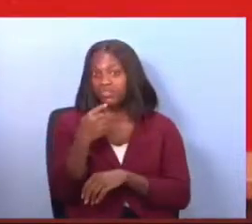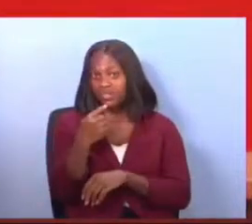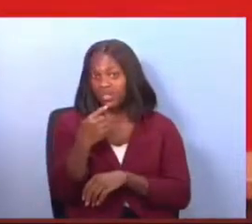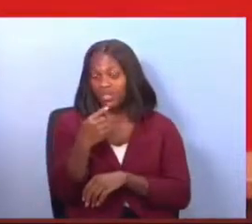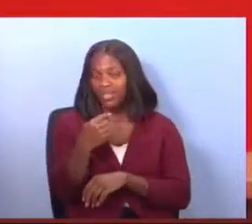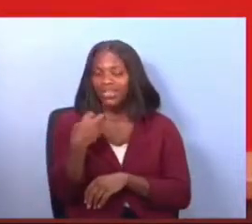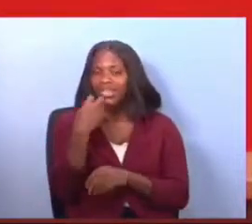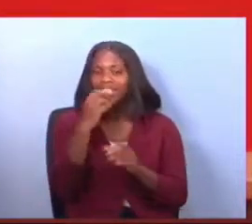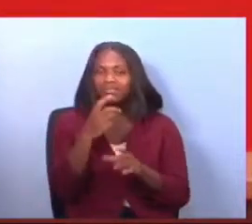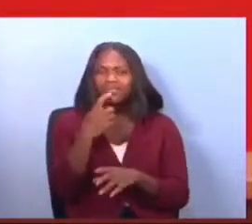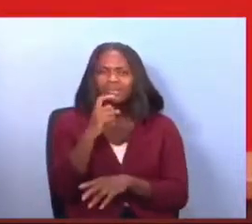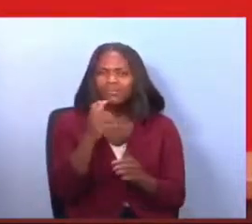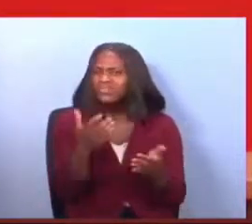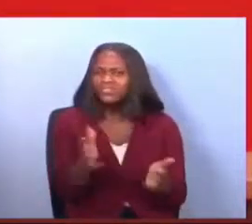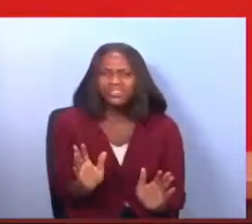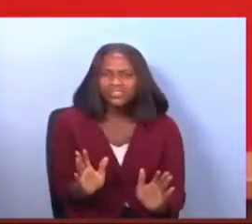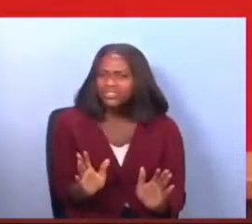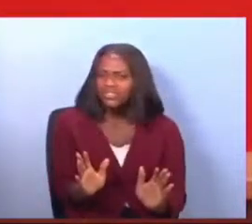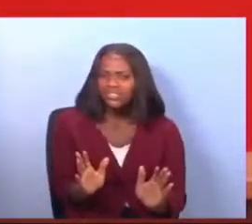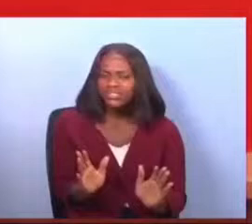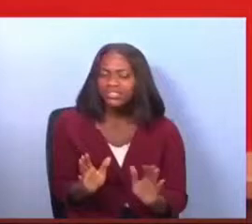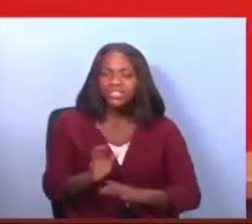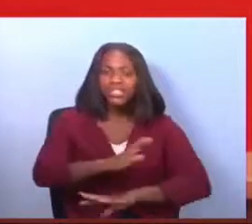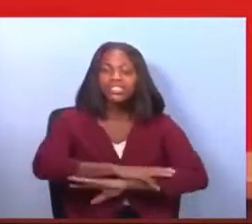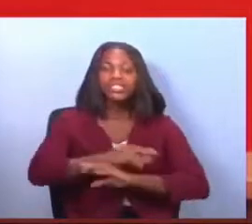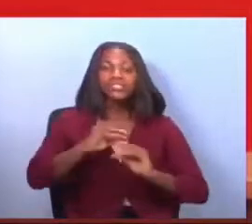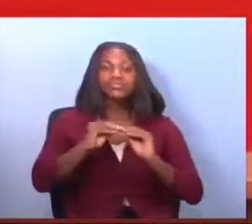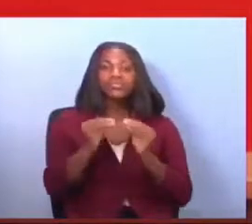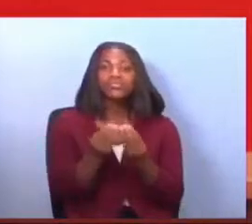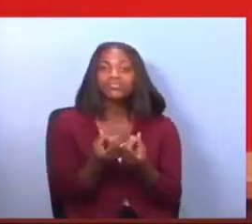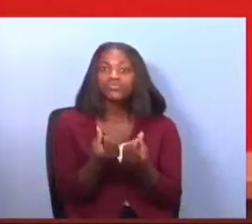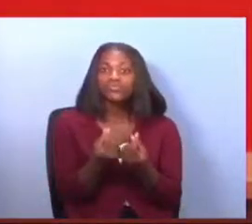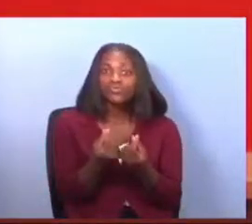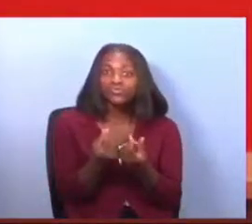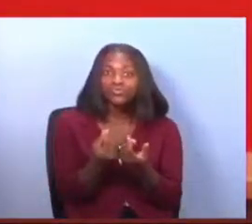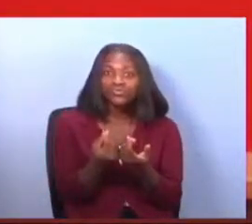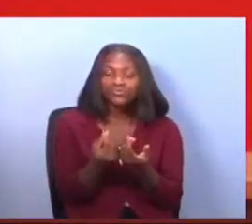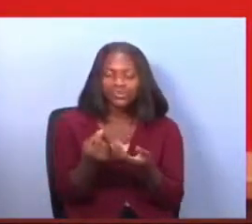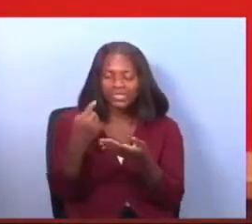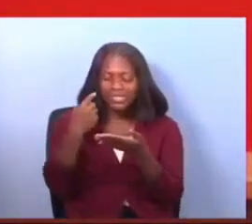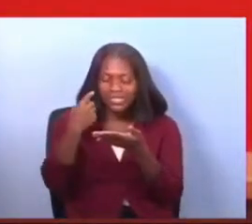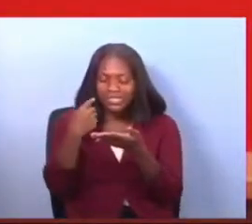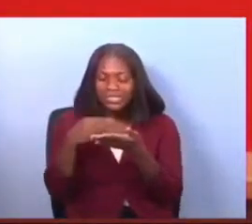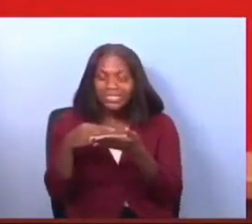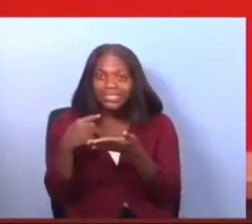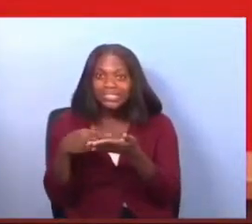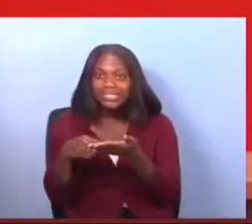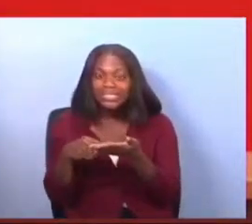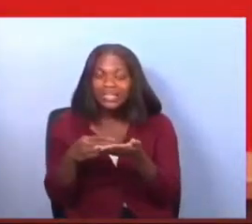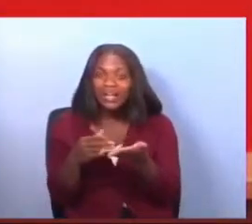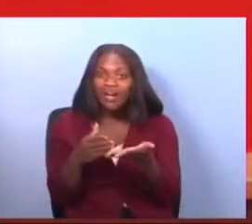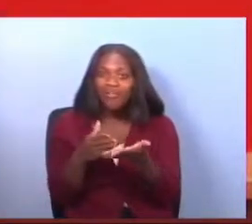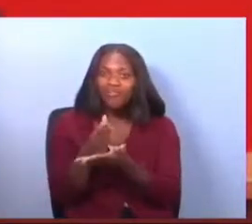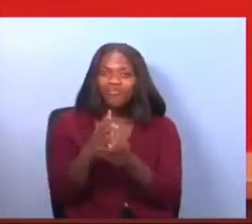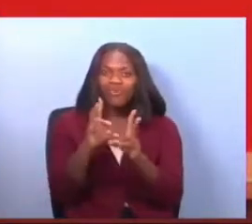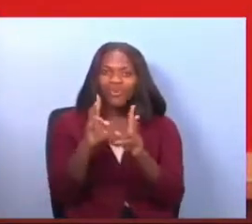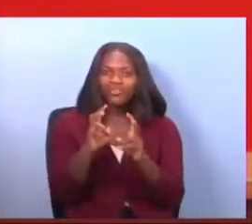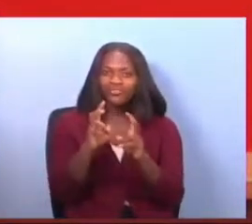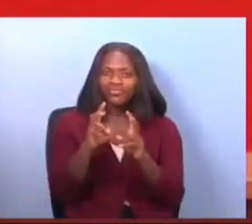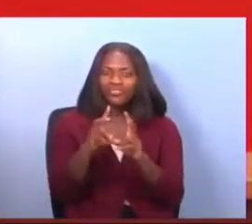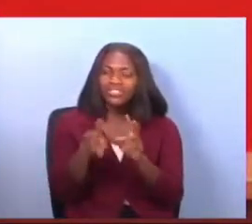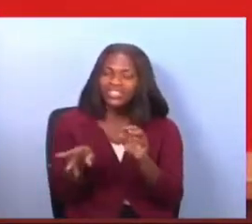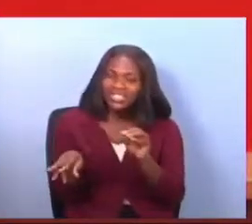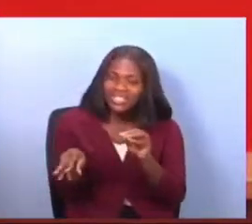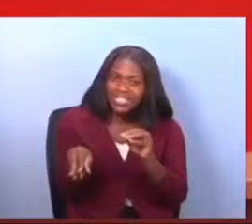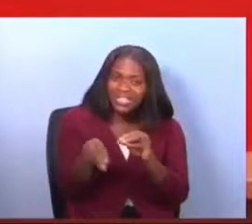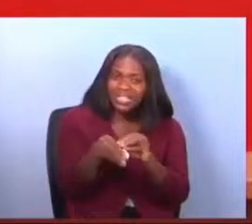directed that the table office should fish out the correct these issues and place it